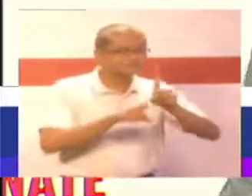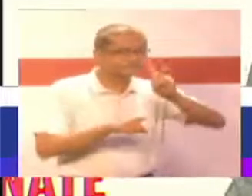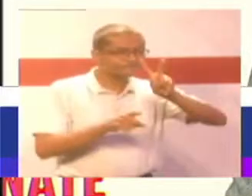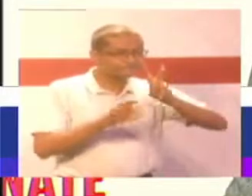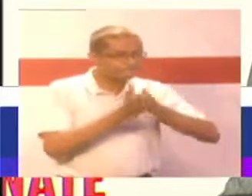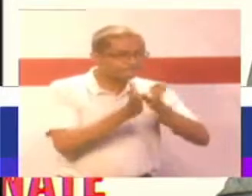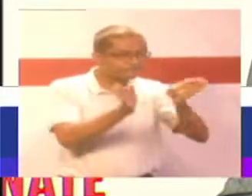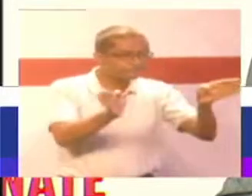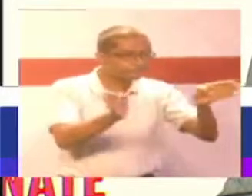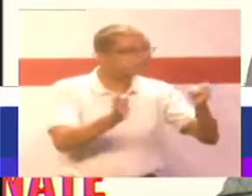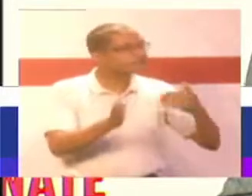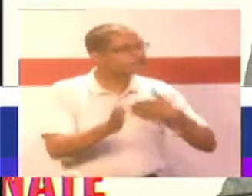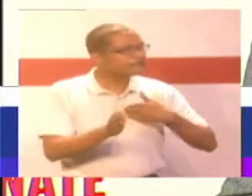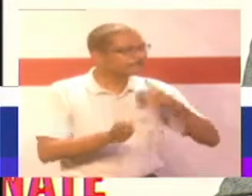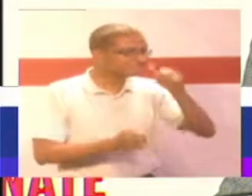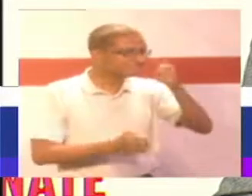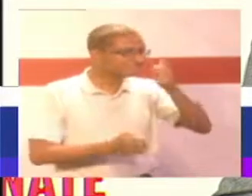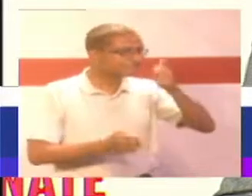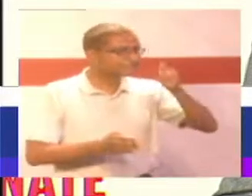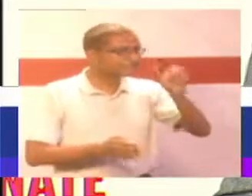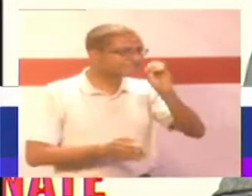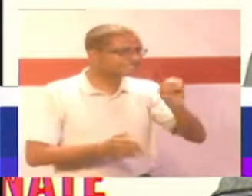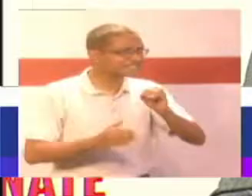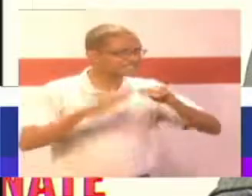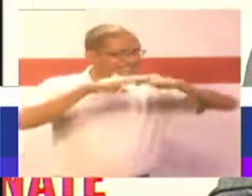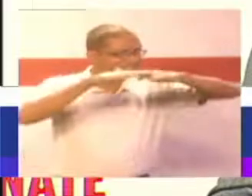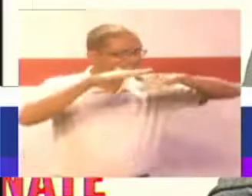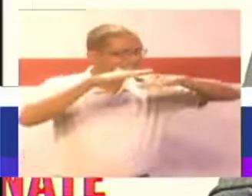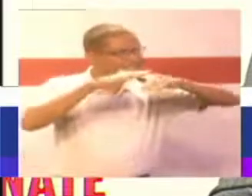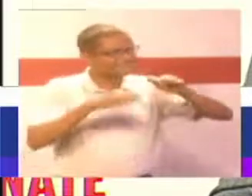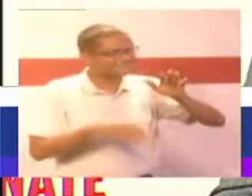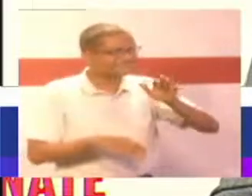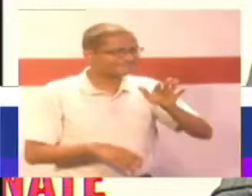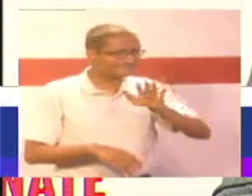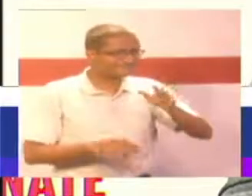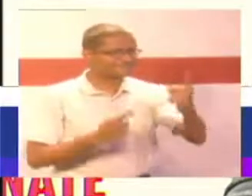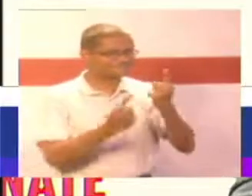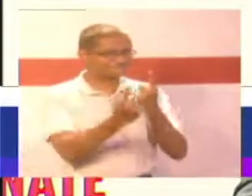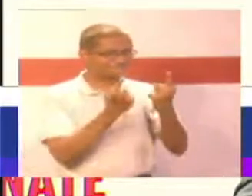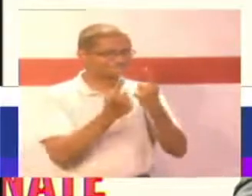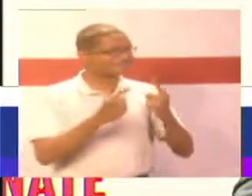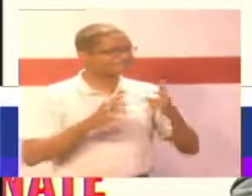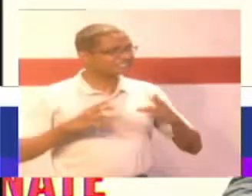over 10% of that population that has come forward to be vaccinated. And so